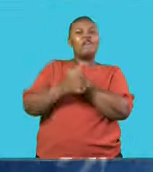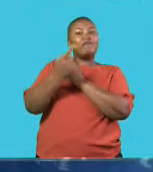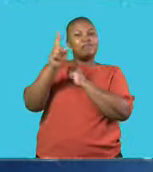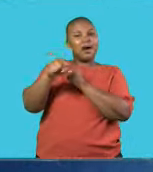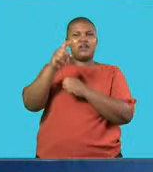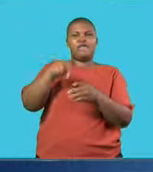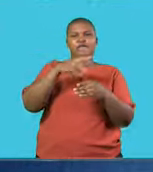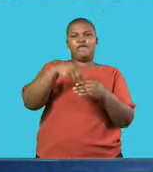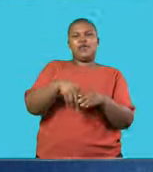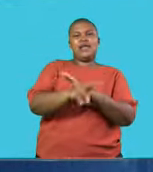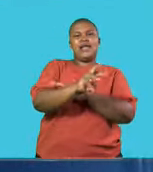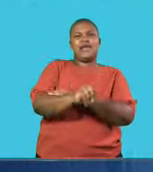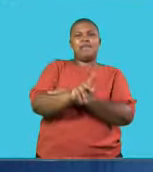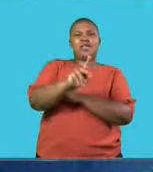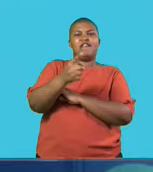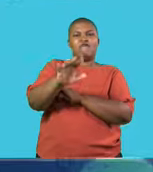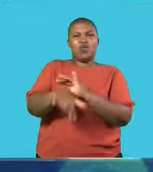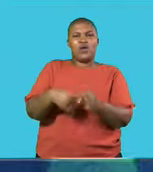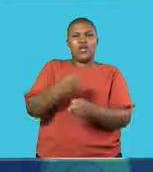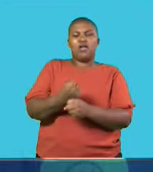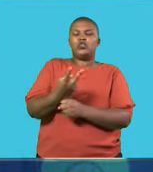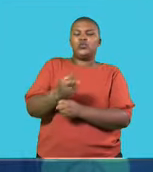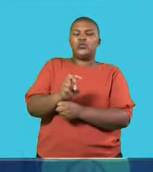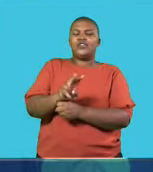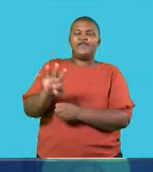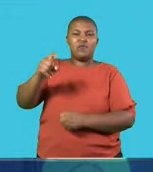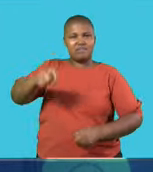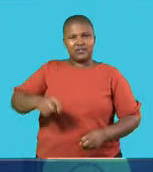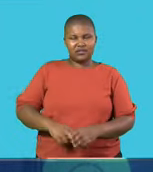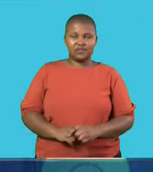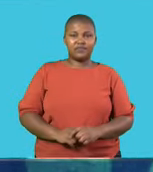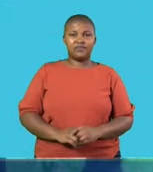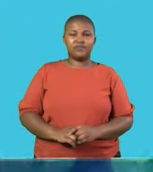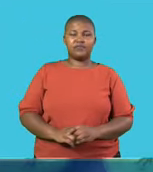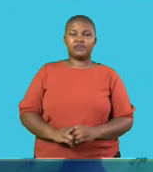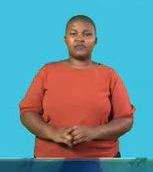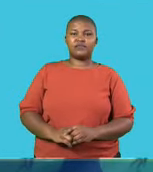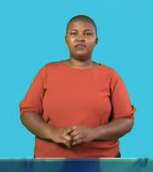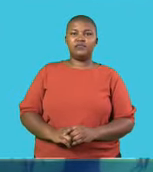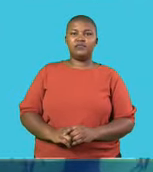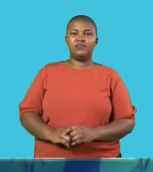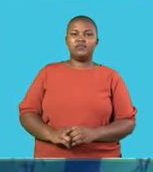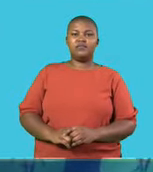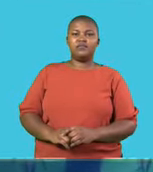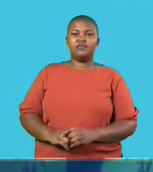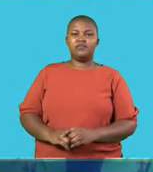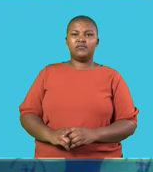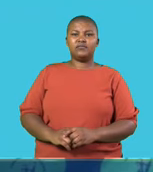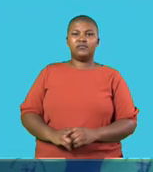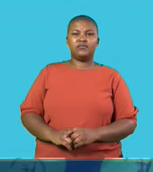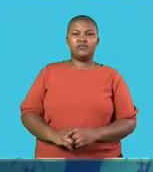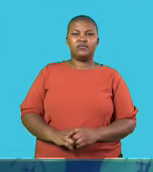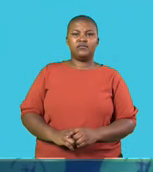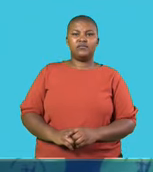tšhabong ya dikgetho tsa naga tsa selemo se tlang. Ditabeng tsa Soweto TV ke Manini Morolo.